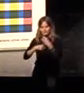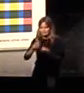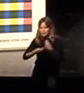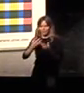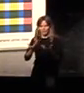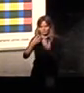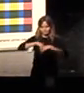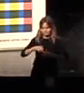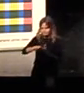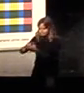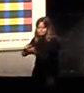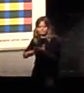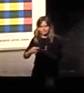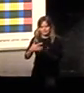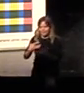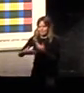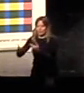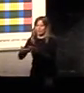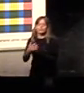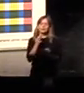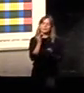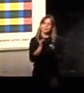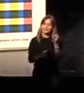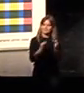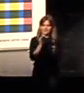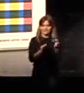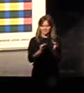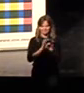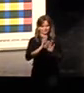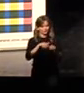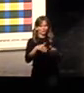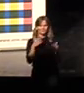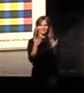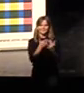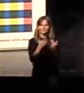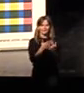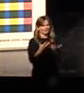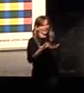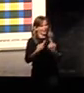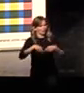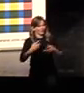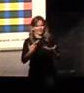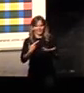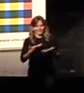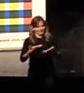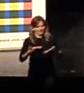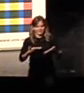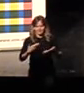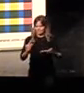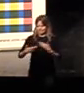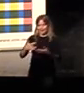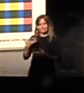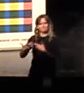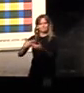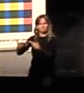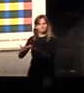life and survival politieks not interfere in de ww produce and reproduce a life